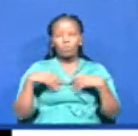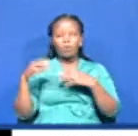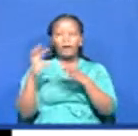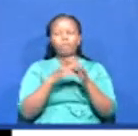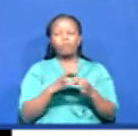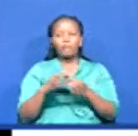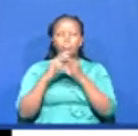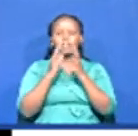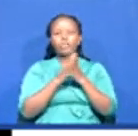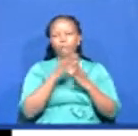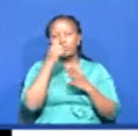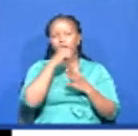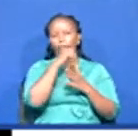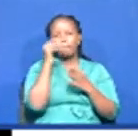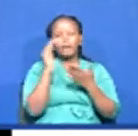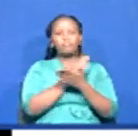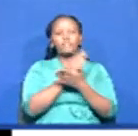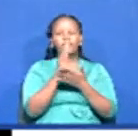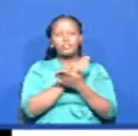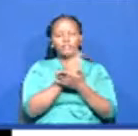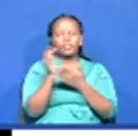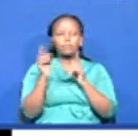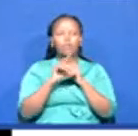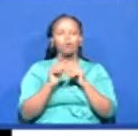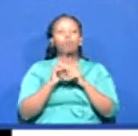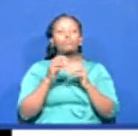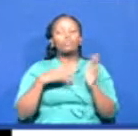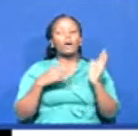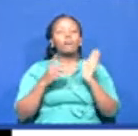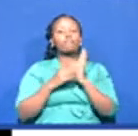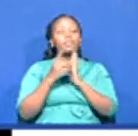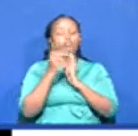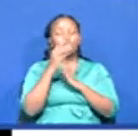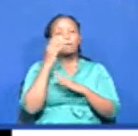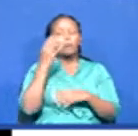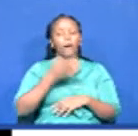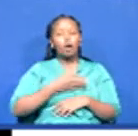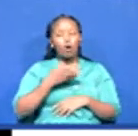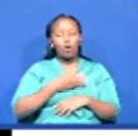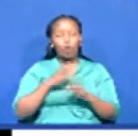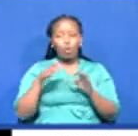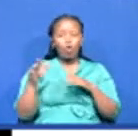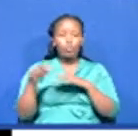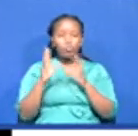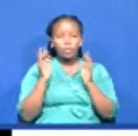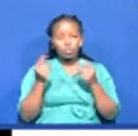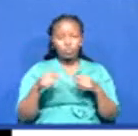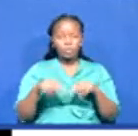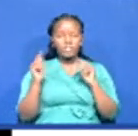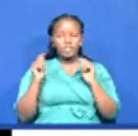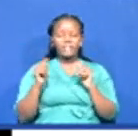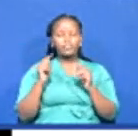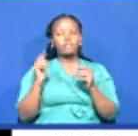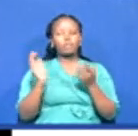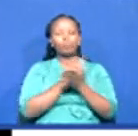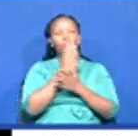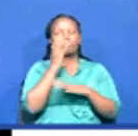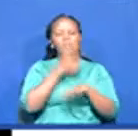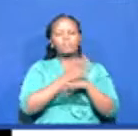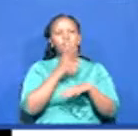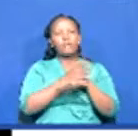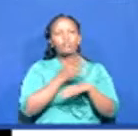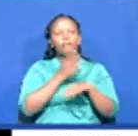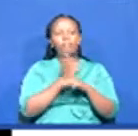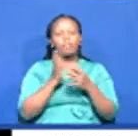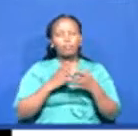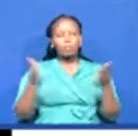give us intelligence, and we've developed our own sumo motion to try and bring these counterfeiters to book. We've collaborated